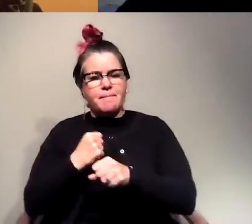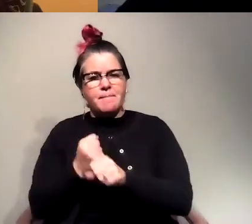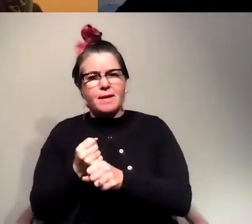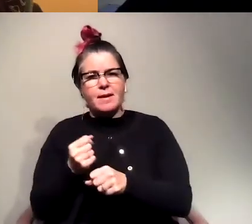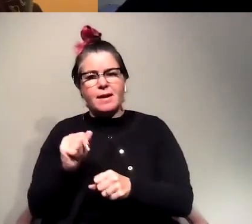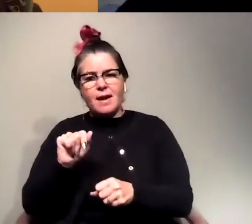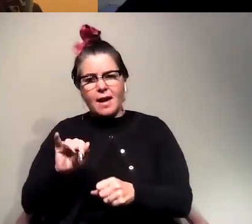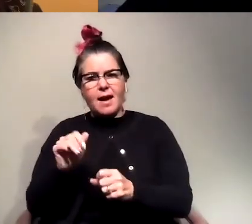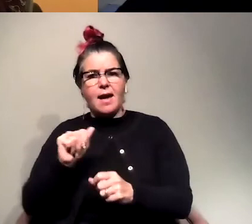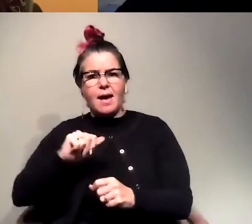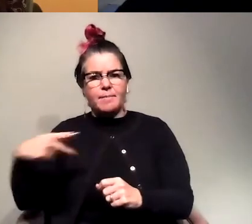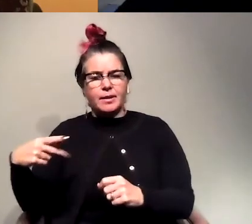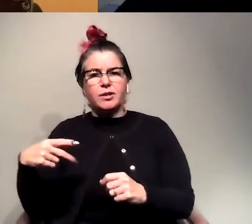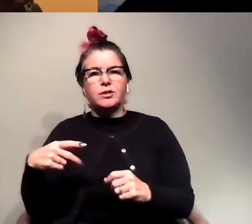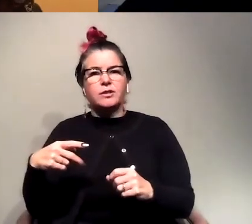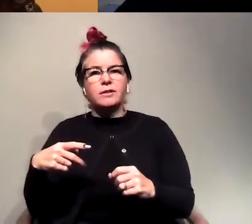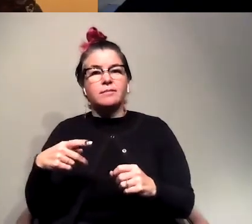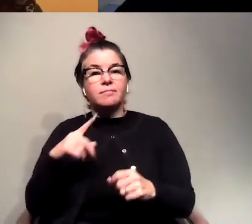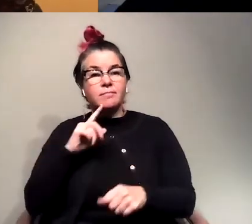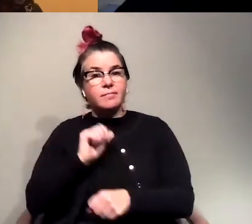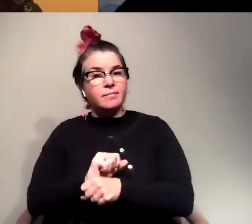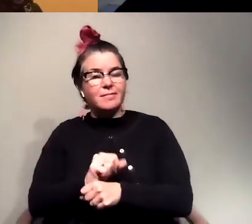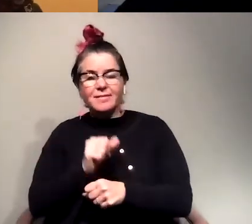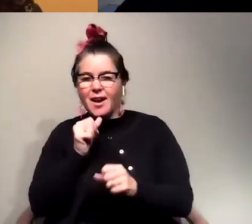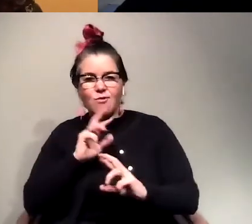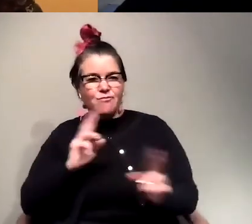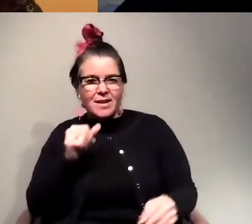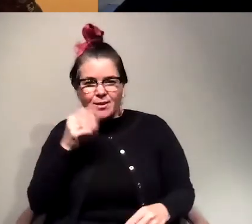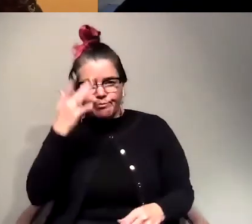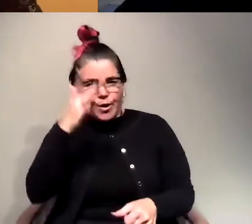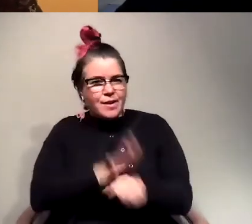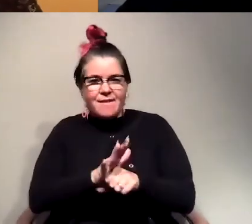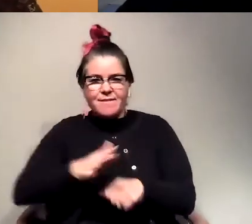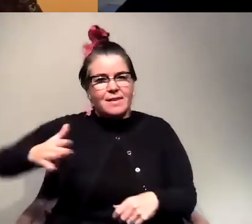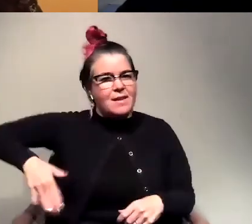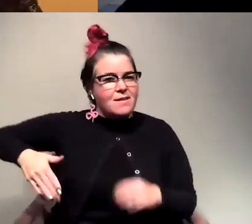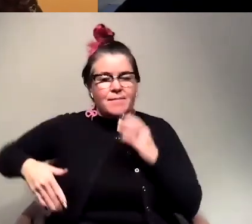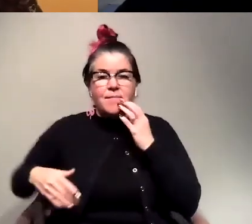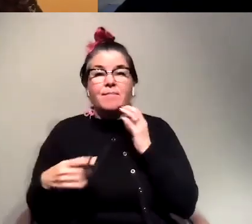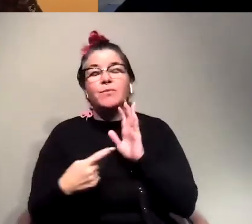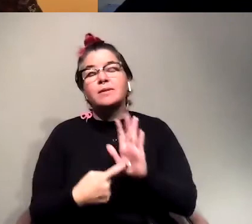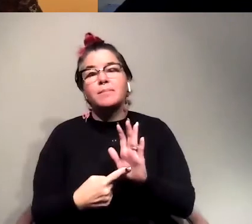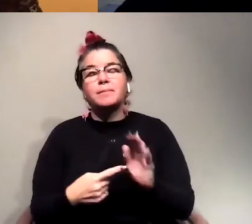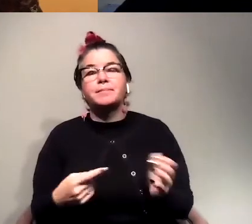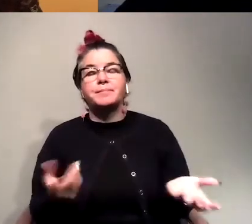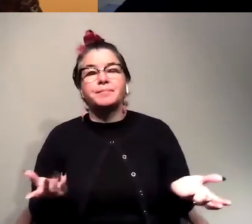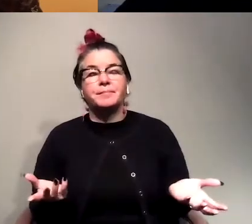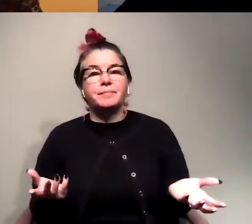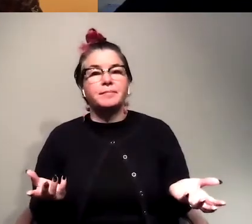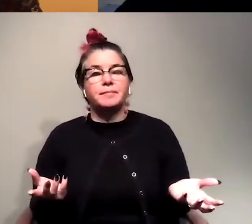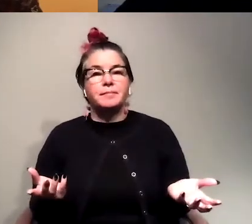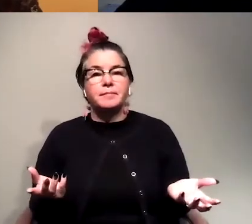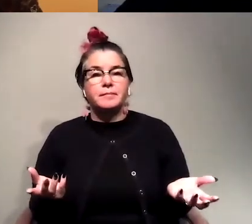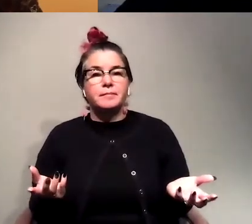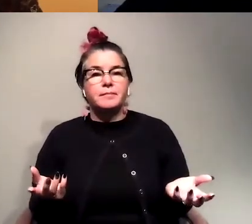AI application that it turns out AI is nowhere near smart enough for yet. So, for example, to be